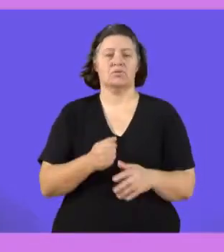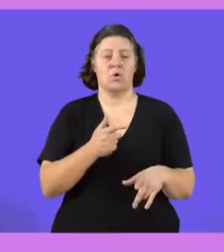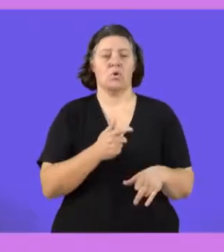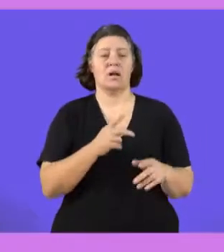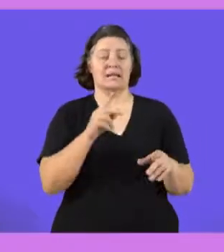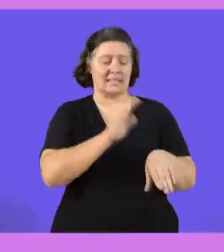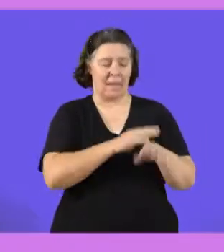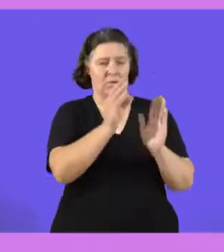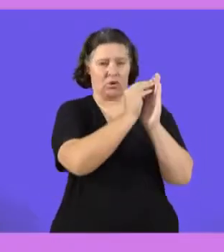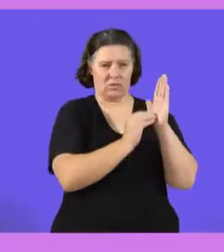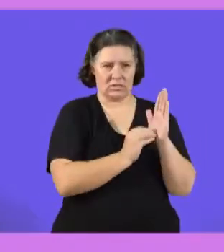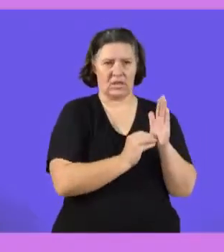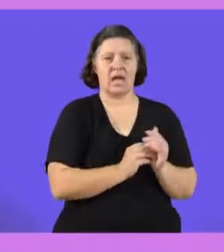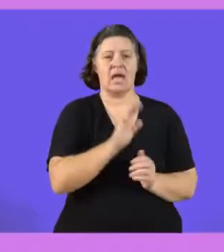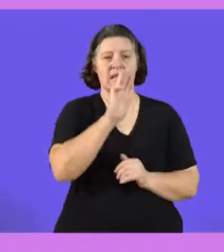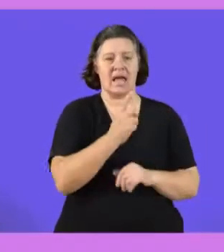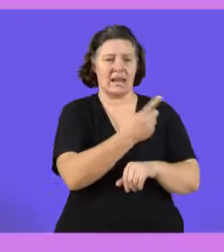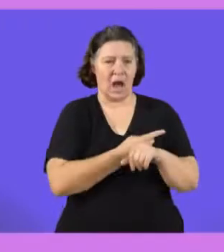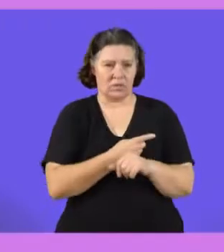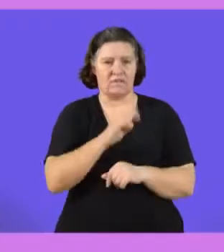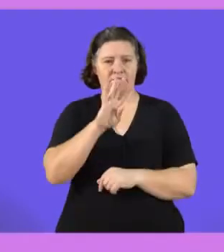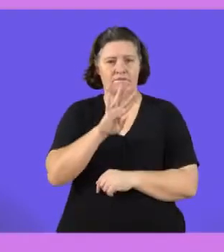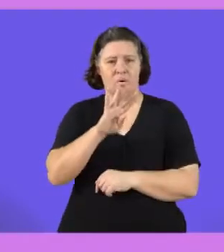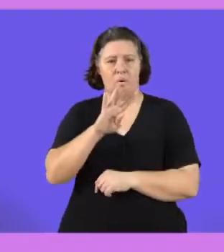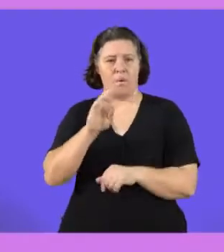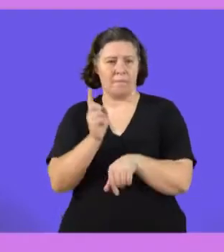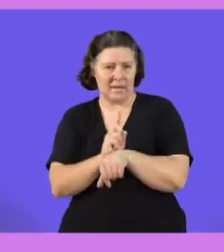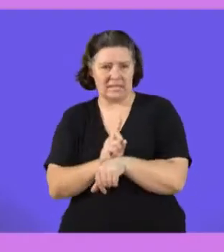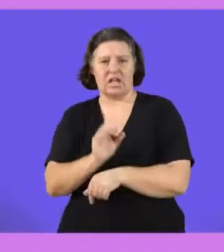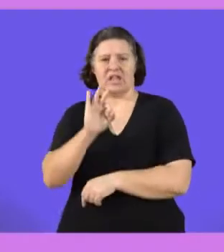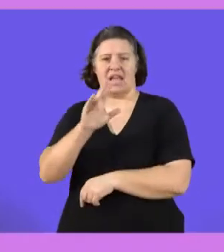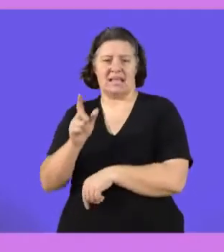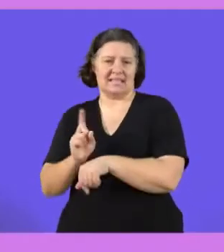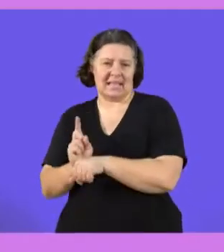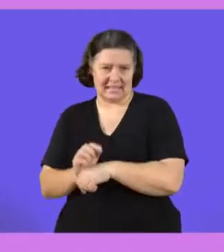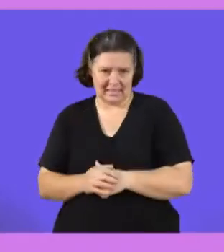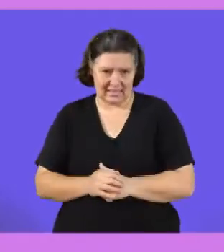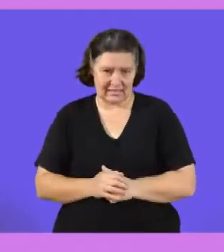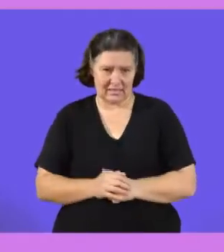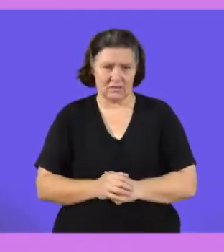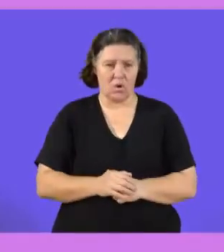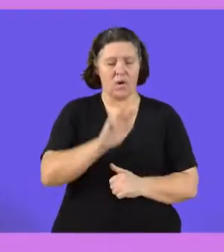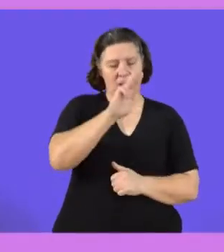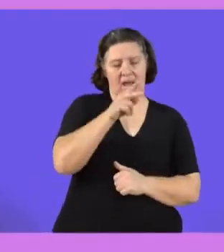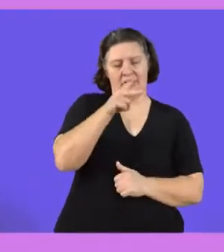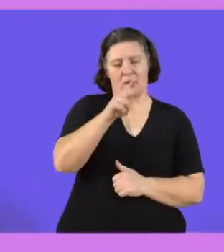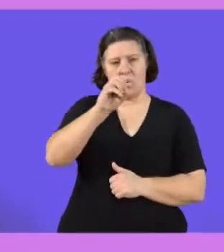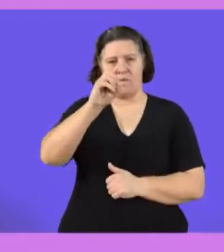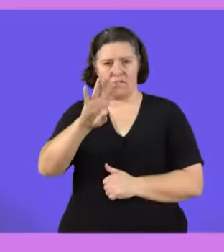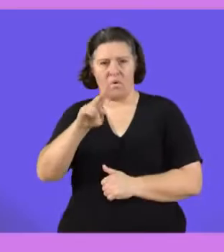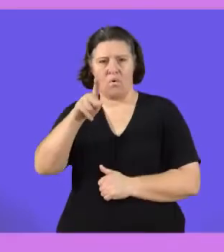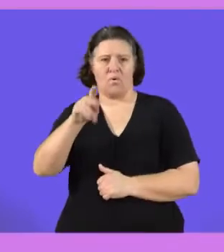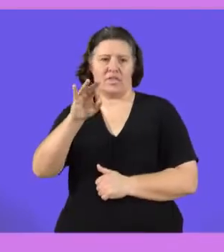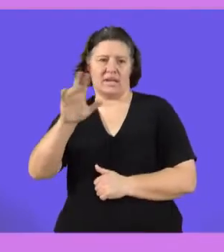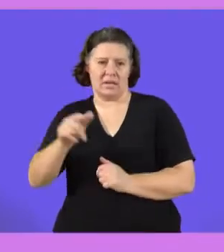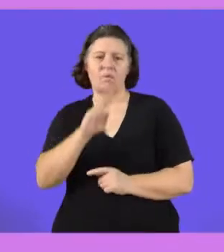9 hours, 4 minutes and 38 seconds. And then also, when we calculate formula in context, what we're going to do later on,